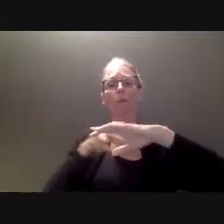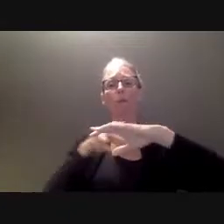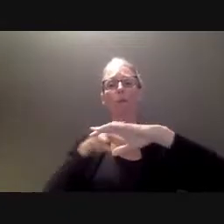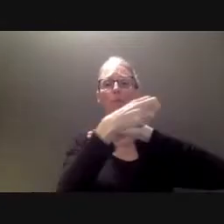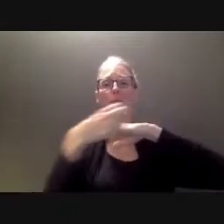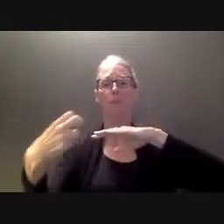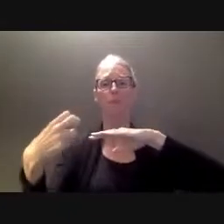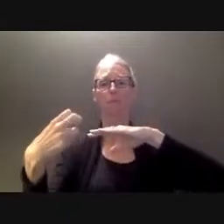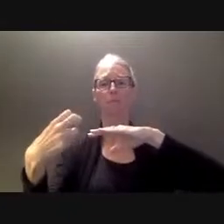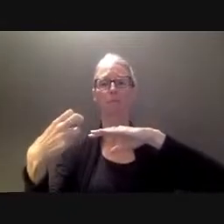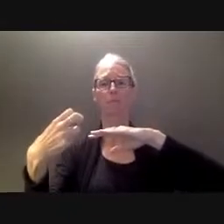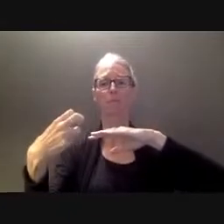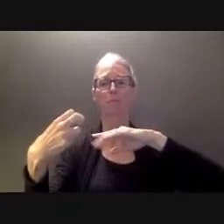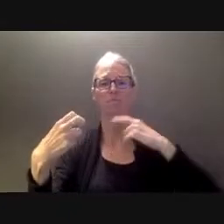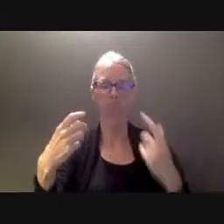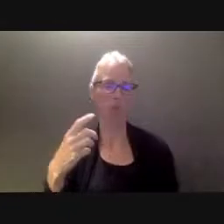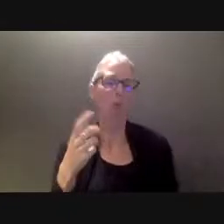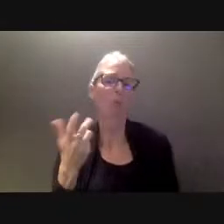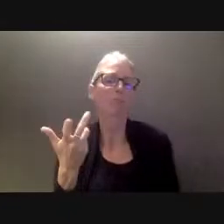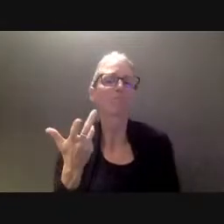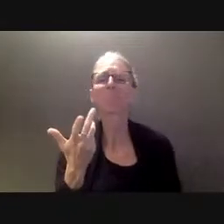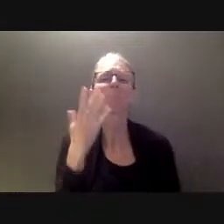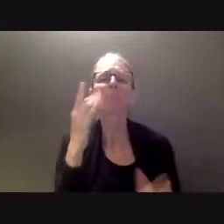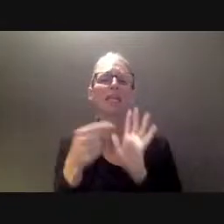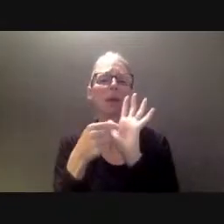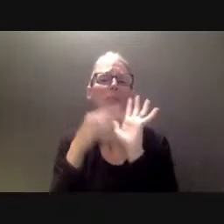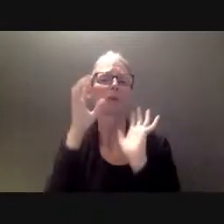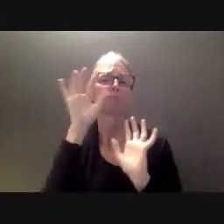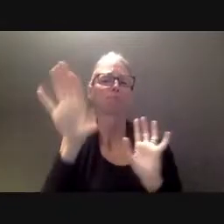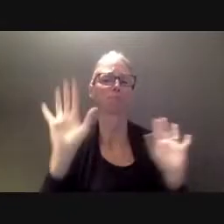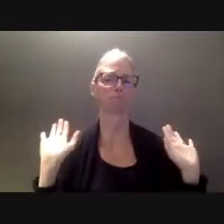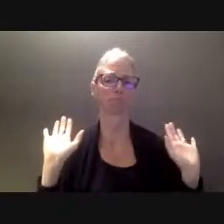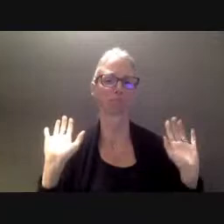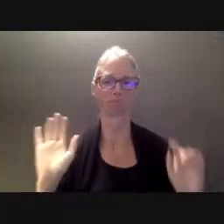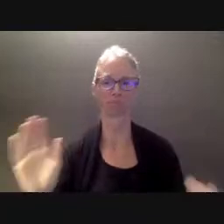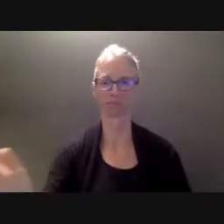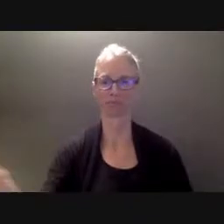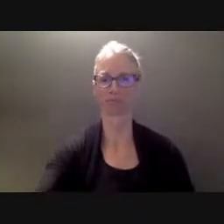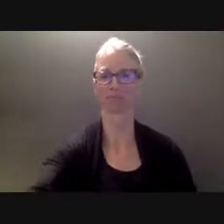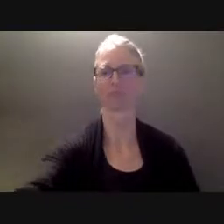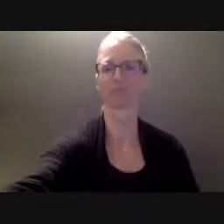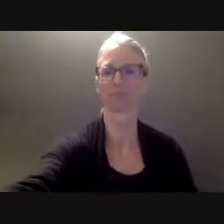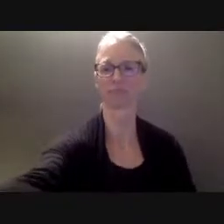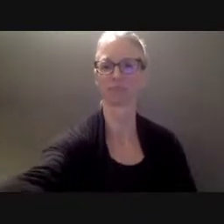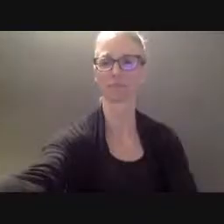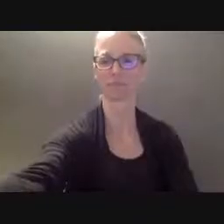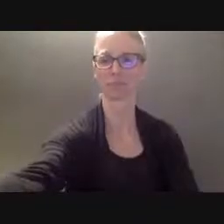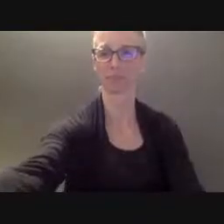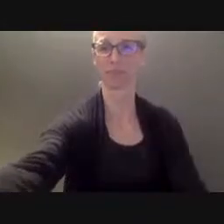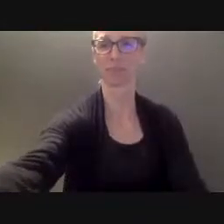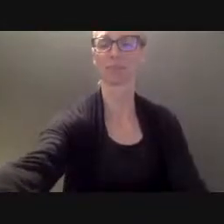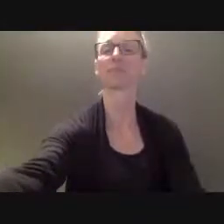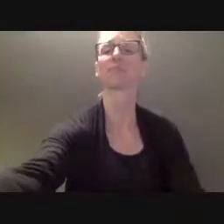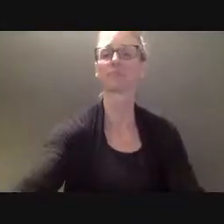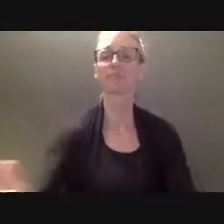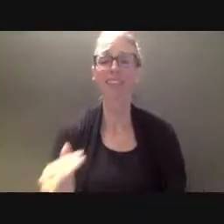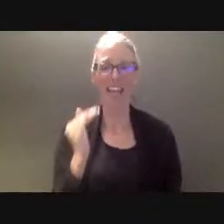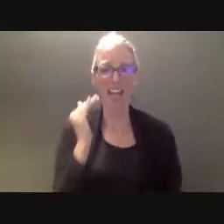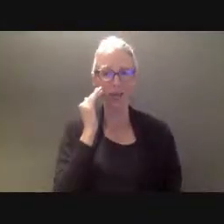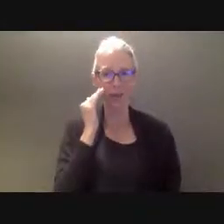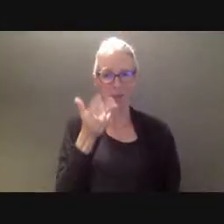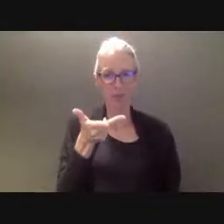So just another random example. And this is something I know we've talked about, the three of